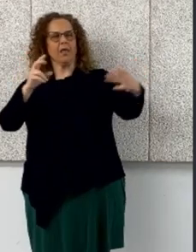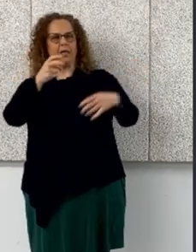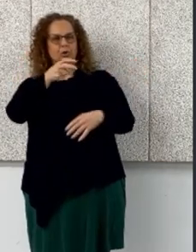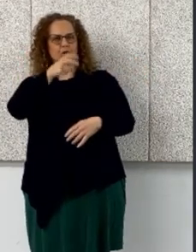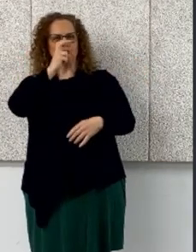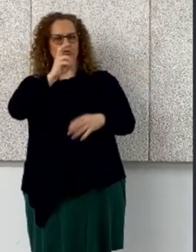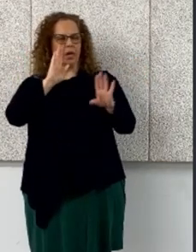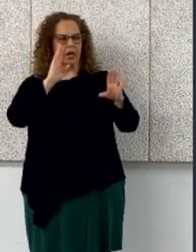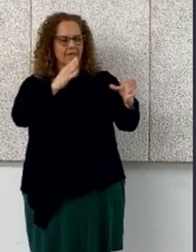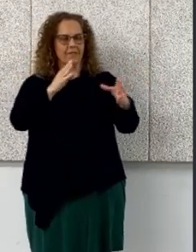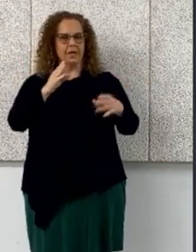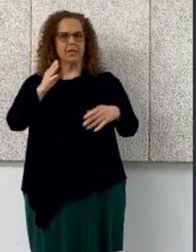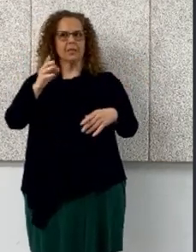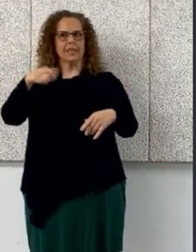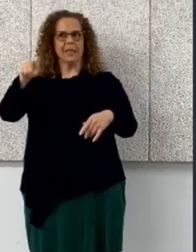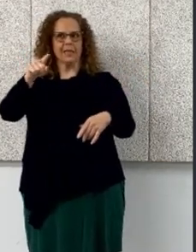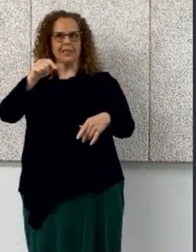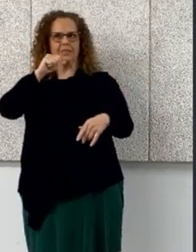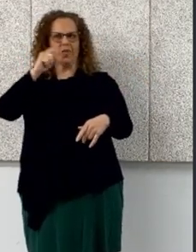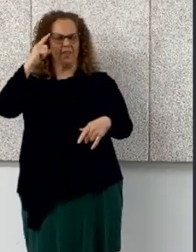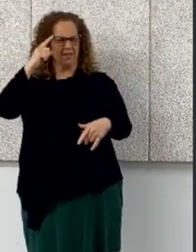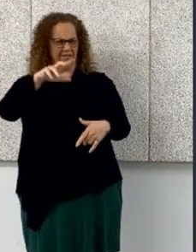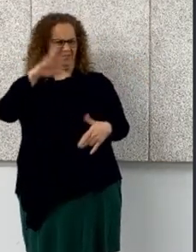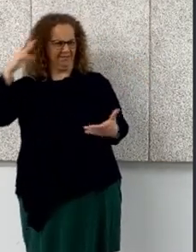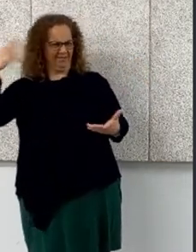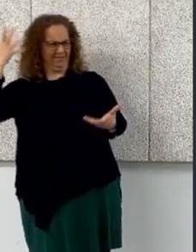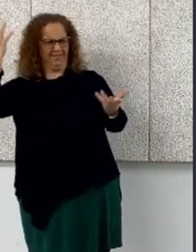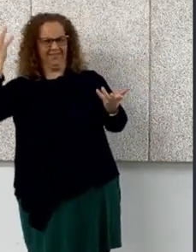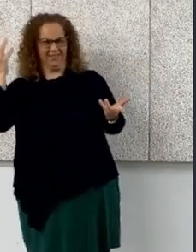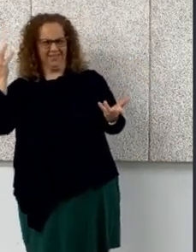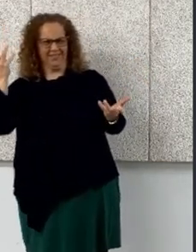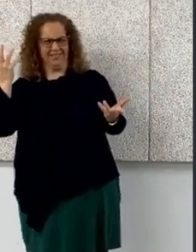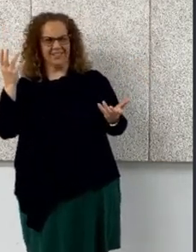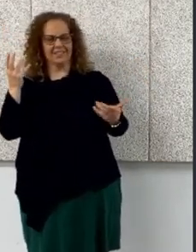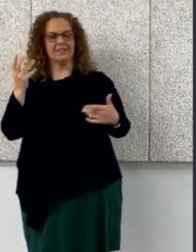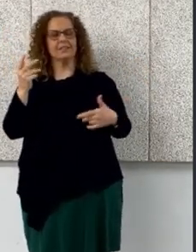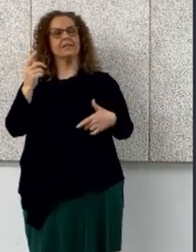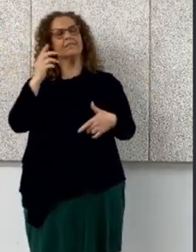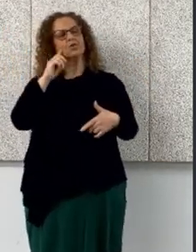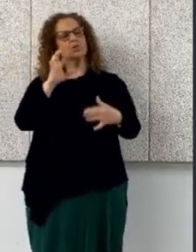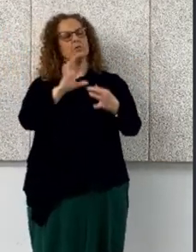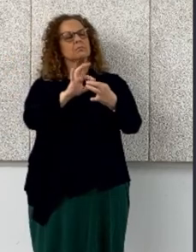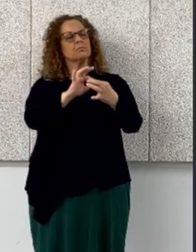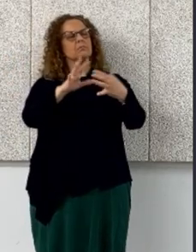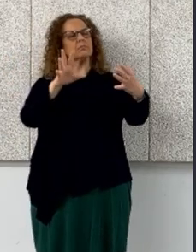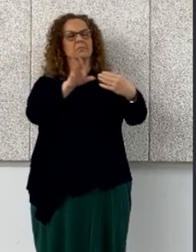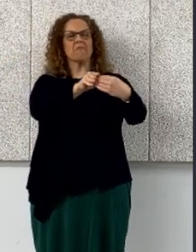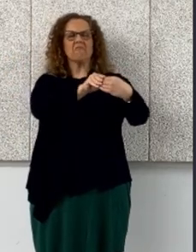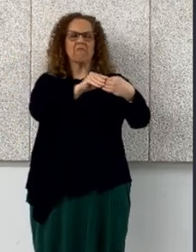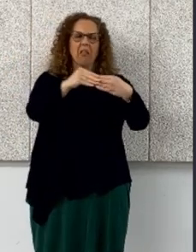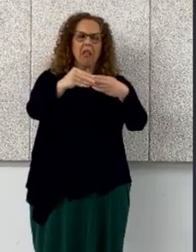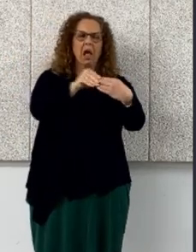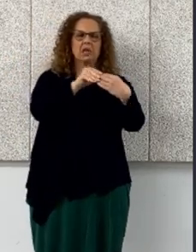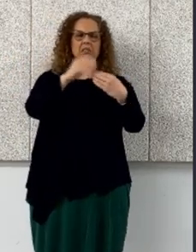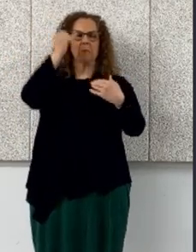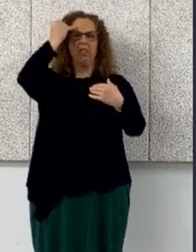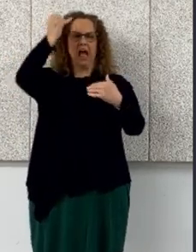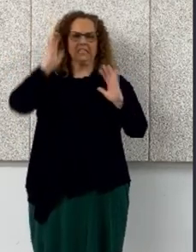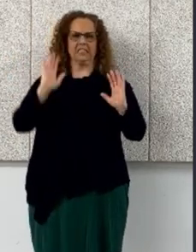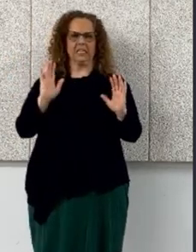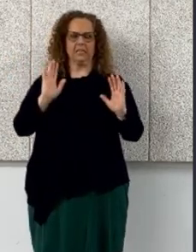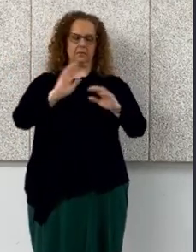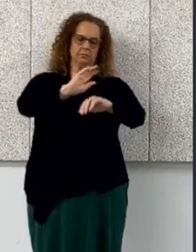think I've lost my mind. Mm-hmm. You know, if I can try and release those ideas and say, these are the artists and these